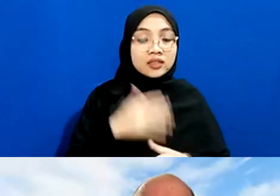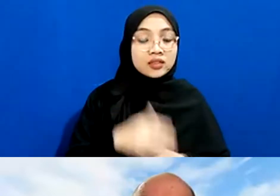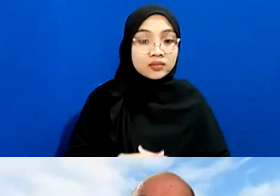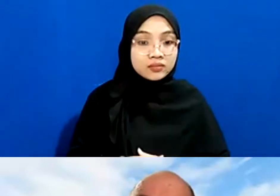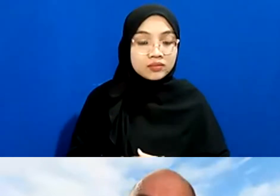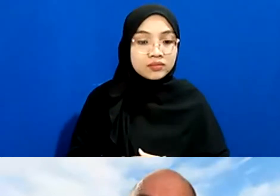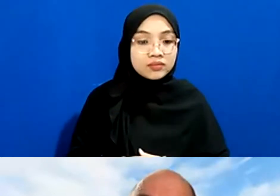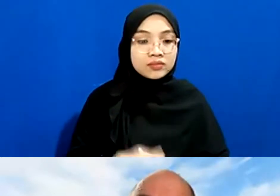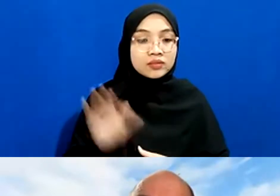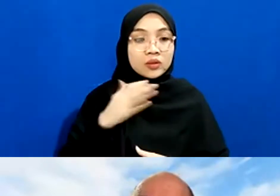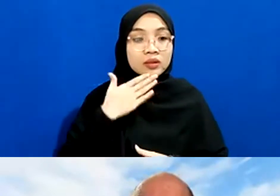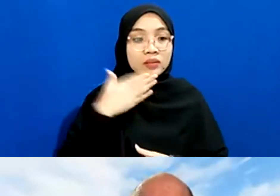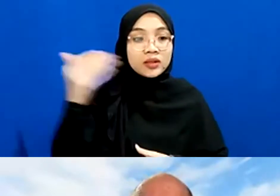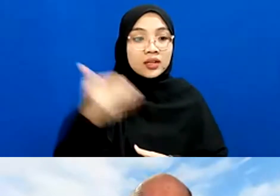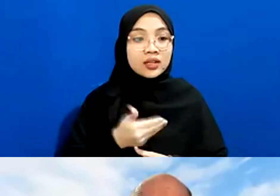And